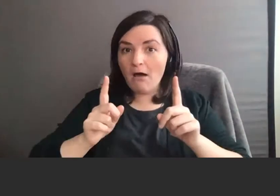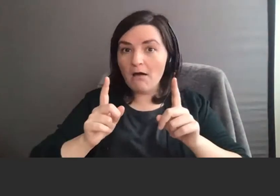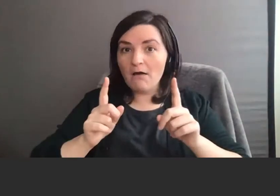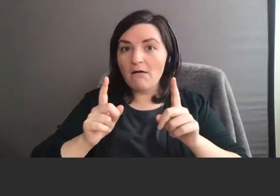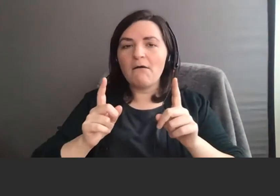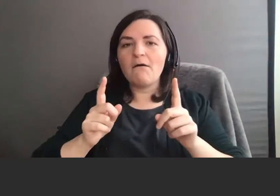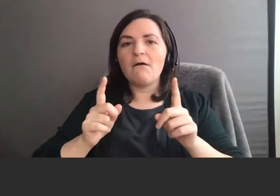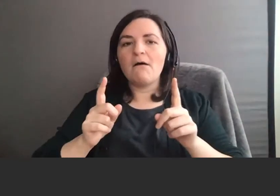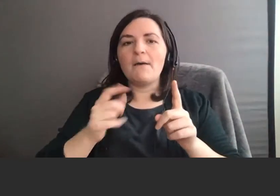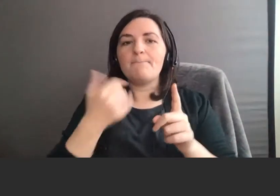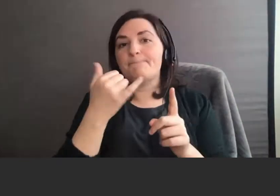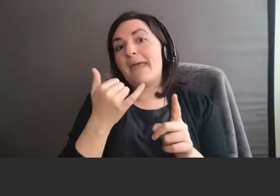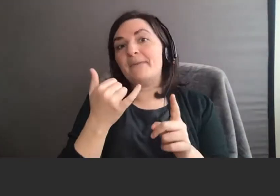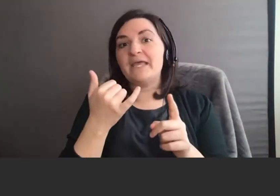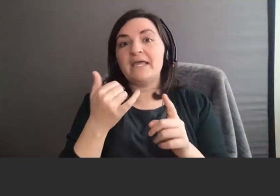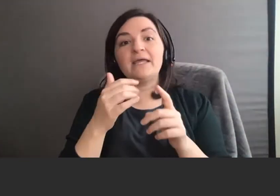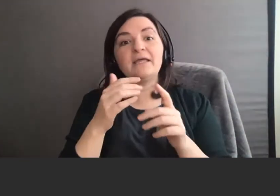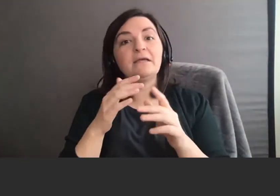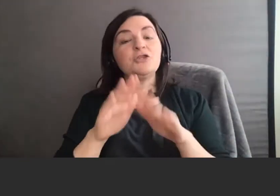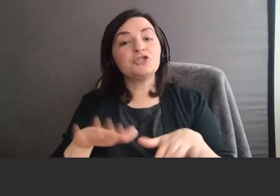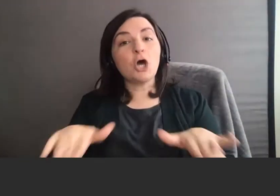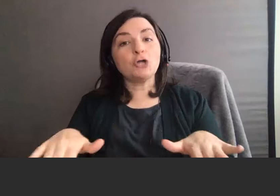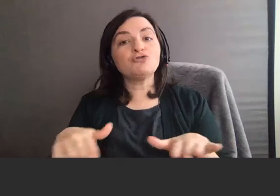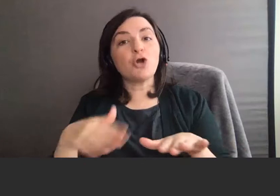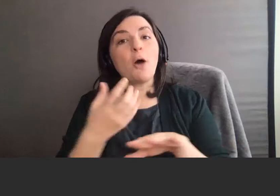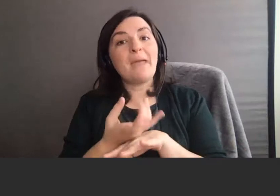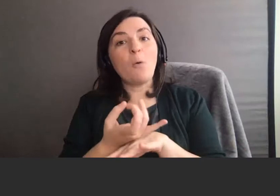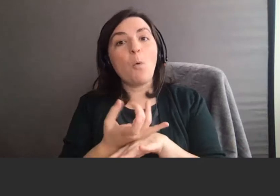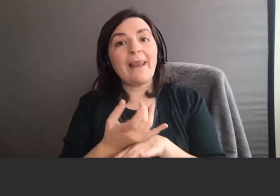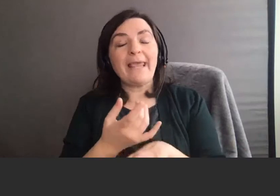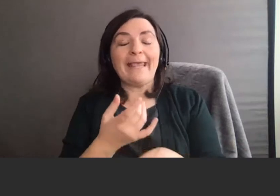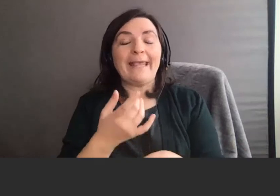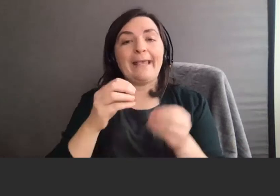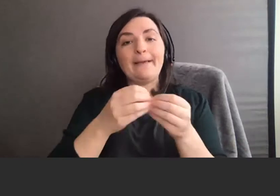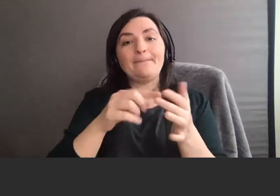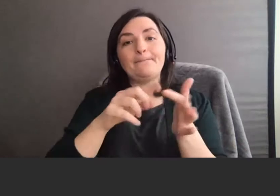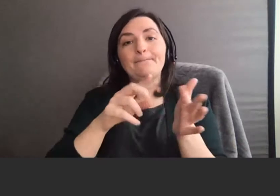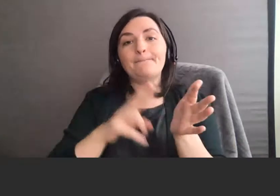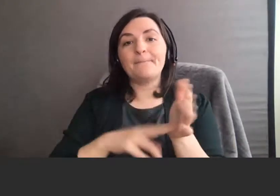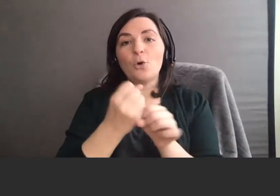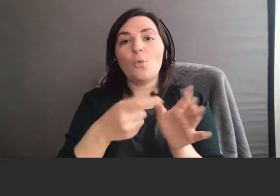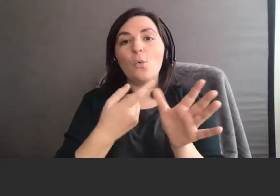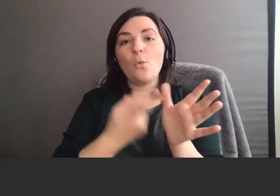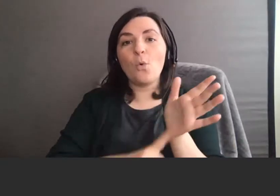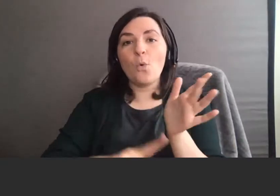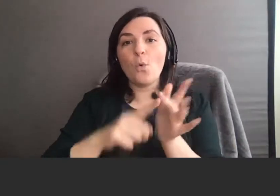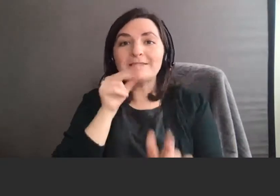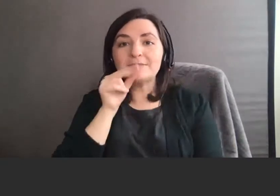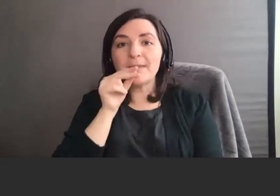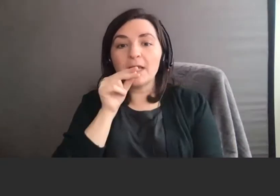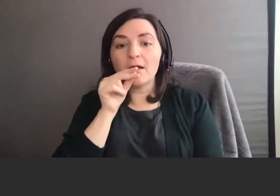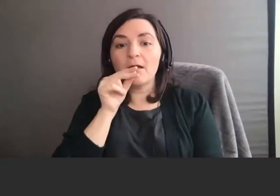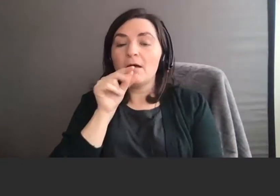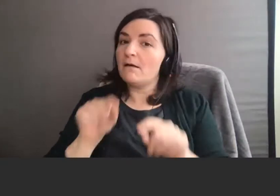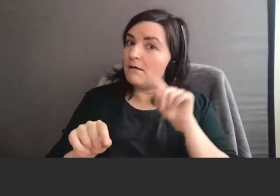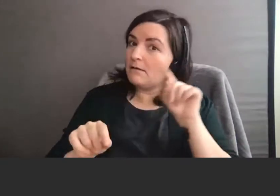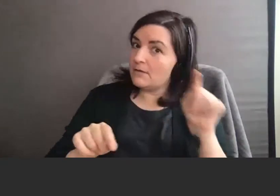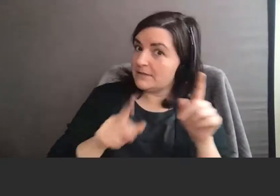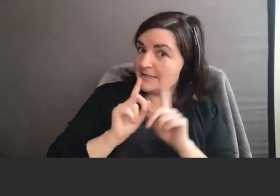and the teachers are also Bengali speakers, or lots of the learners are Turkish speakers and the teachers are Turkish speakers. Think about the